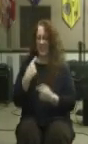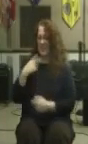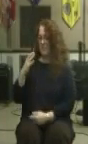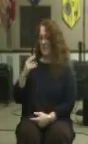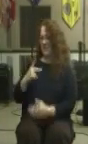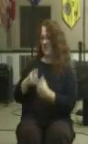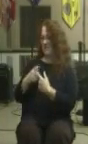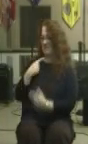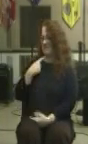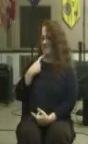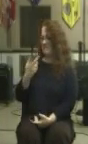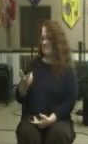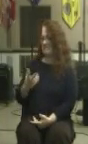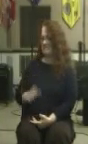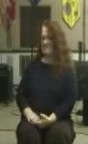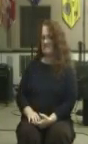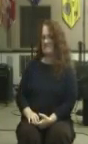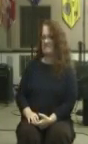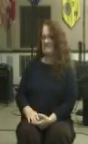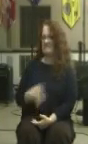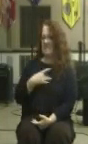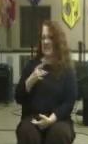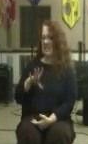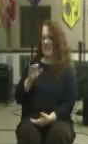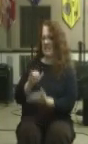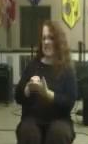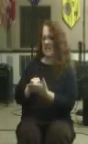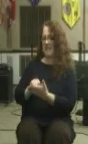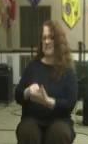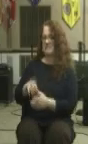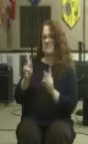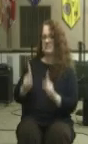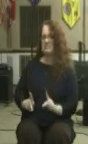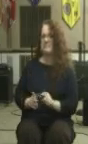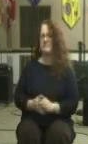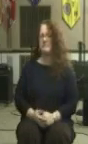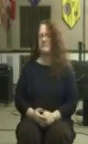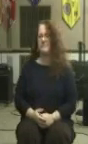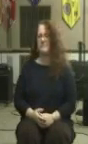so nice. And they're like, you need to stop.